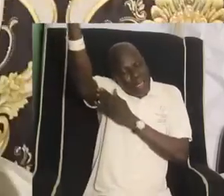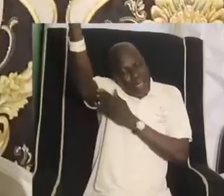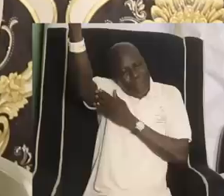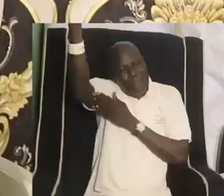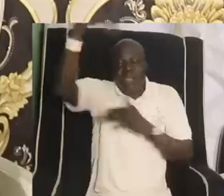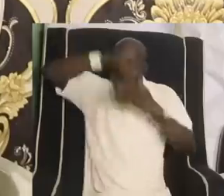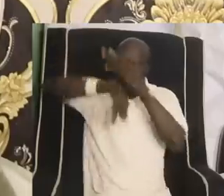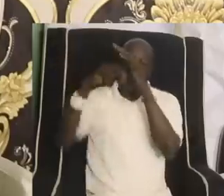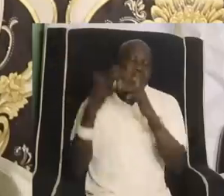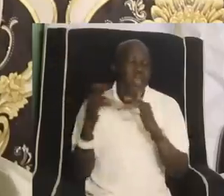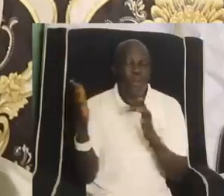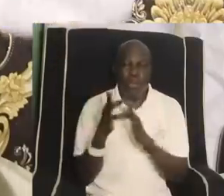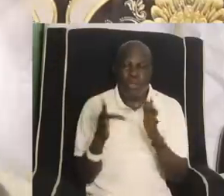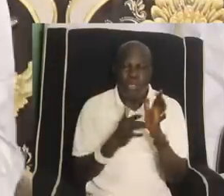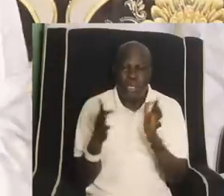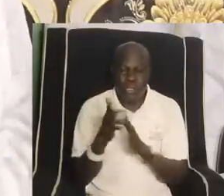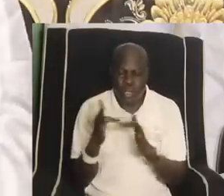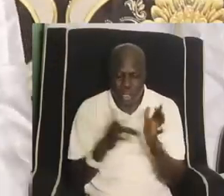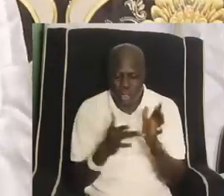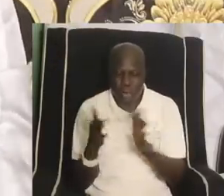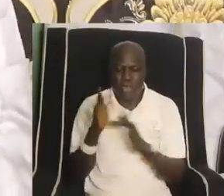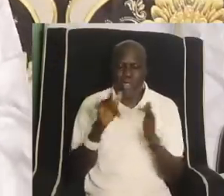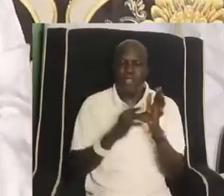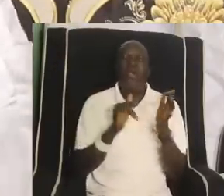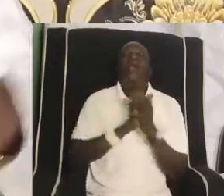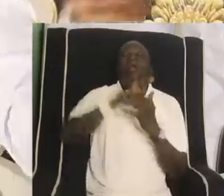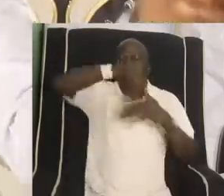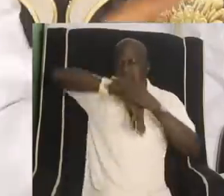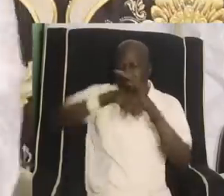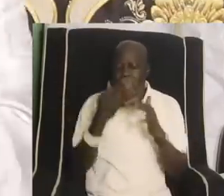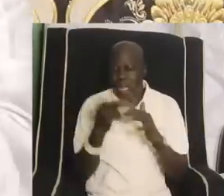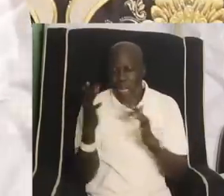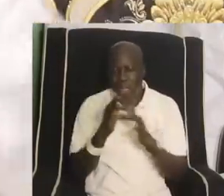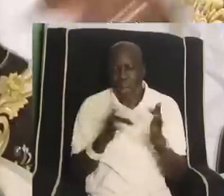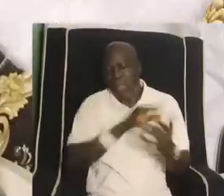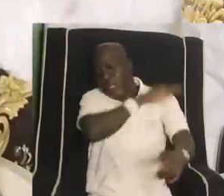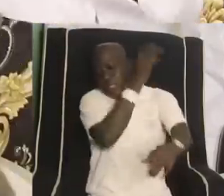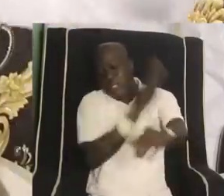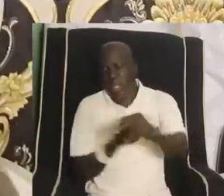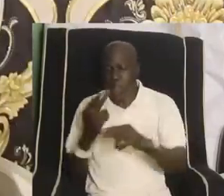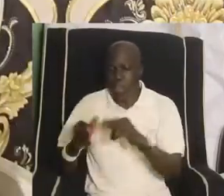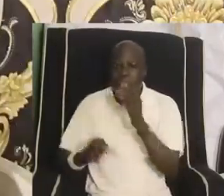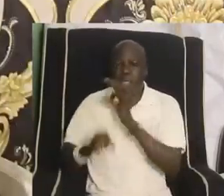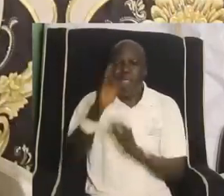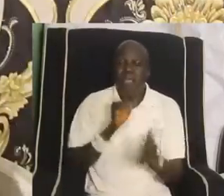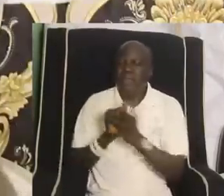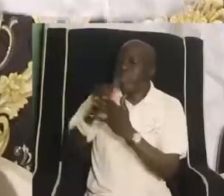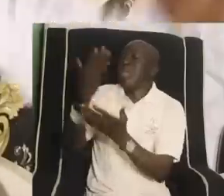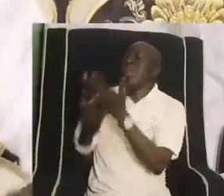right hand. In the name of Jesus. In the name of Jesus.